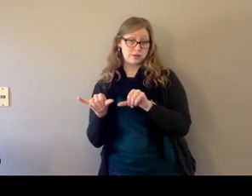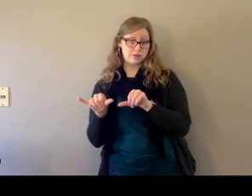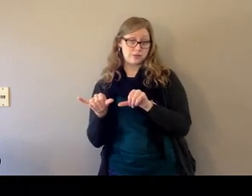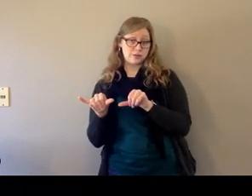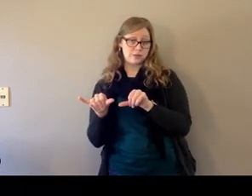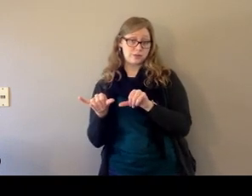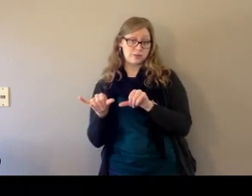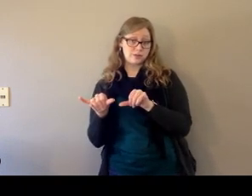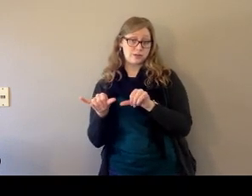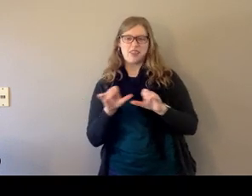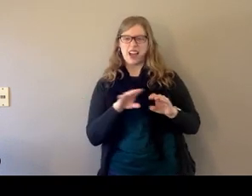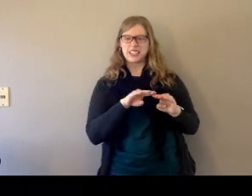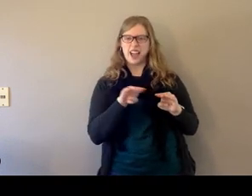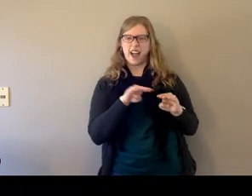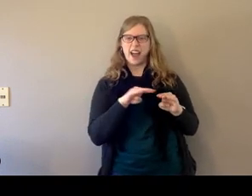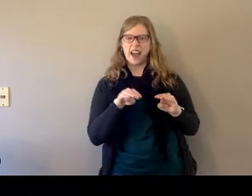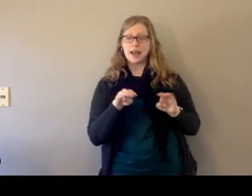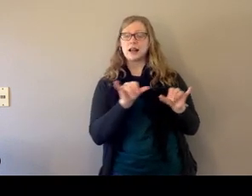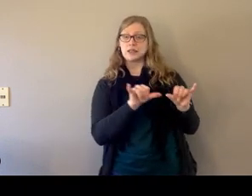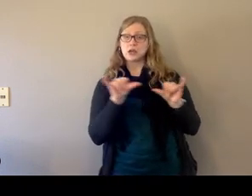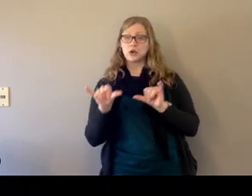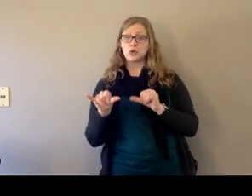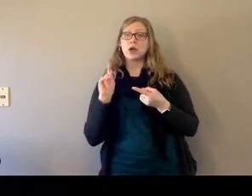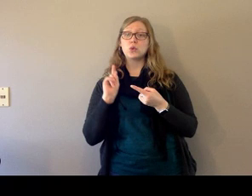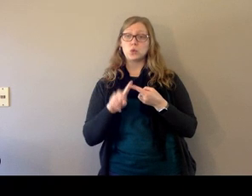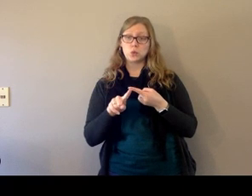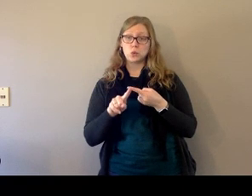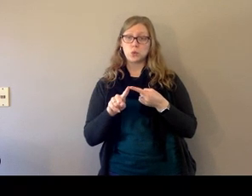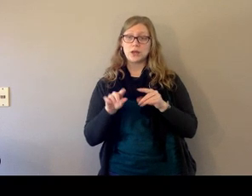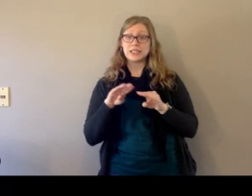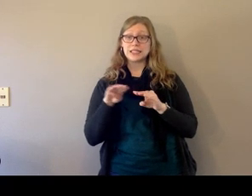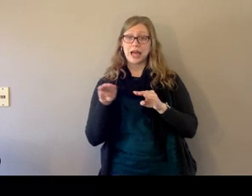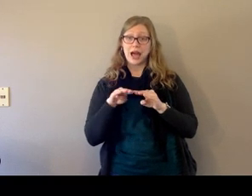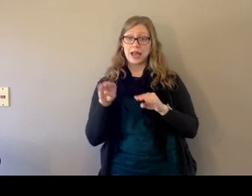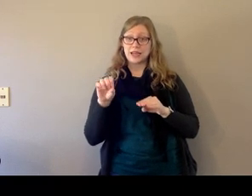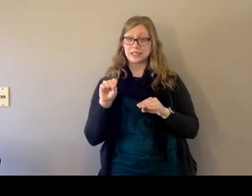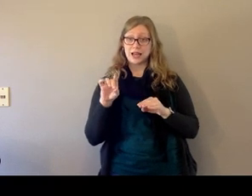side AB, is congruent to side